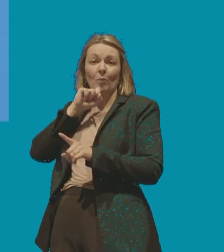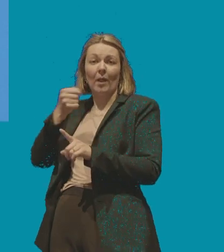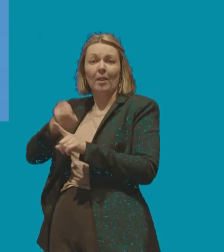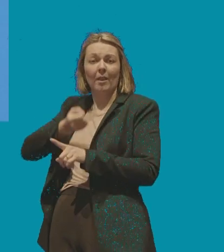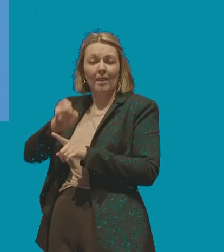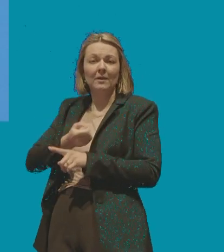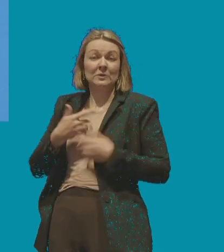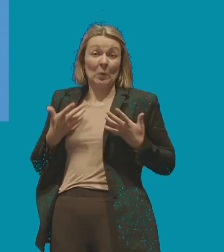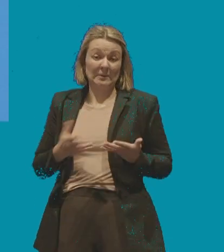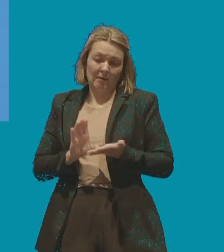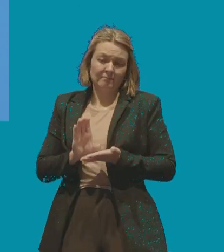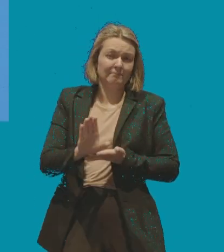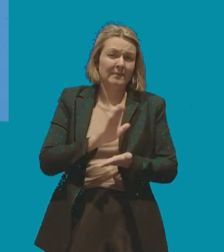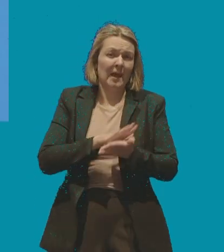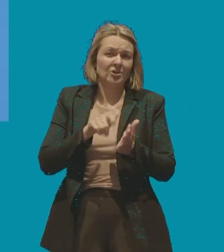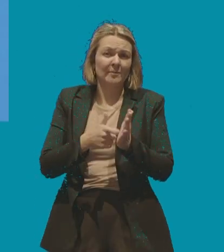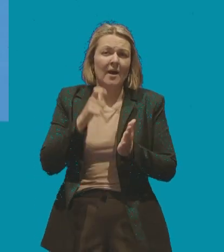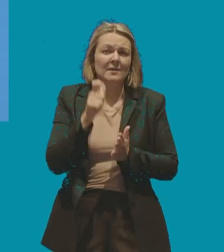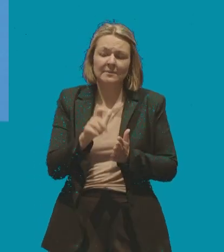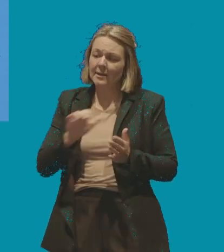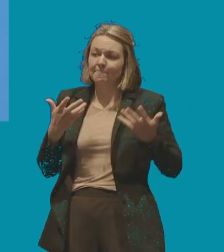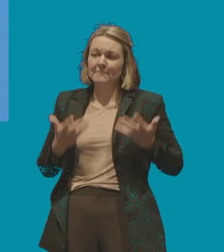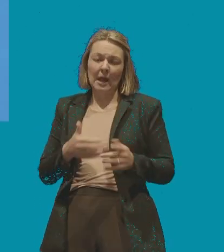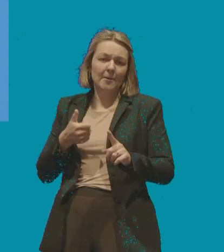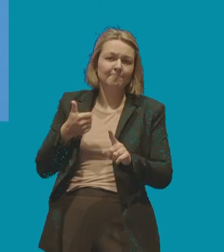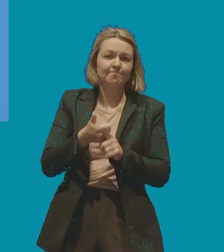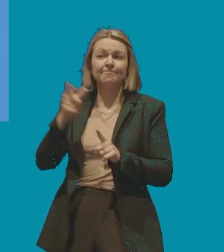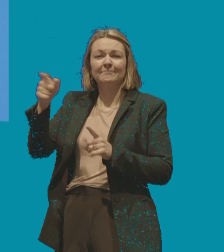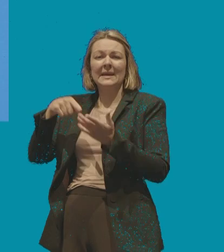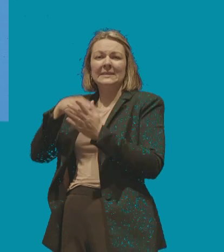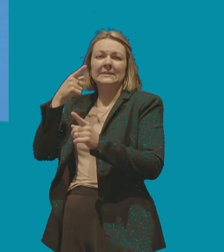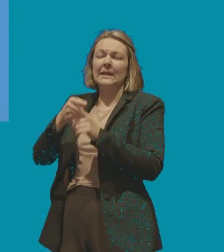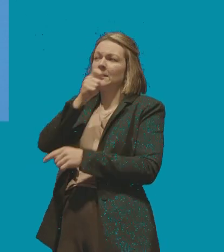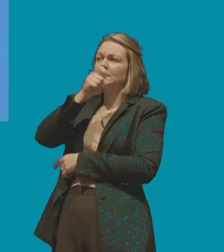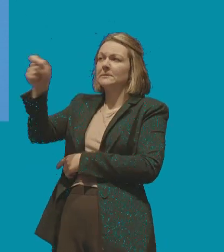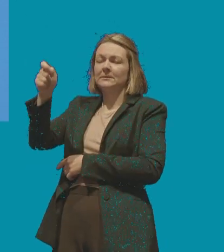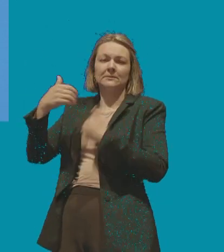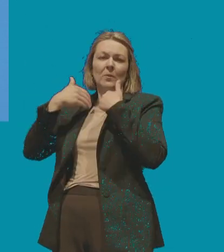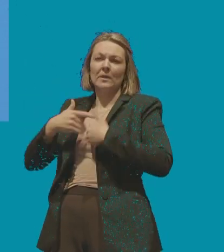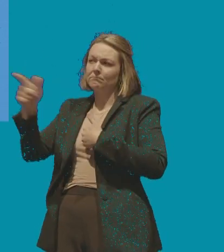the time to invest in HMRC. Now is the time to tax the wealthy who can afford to pay.